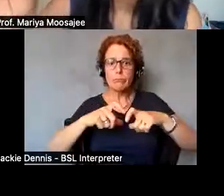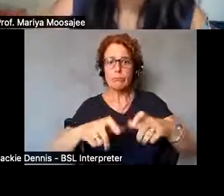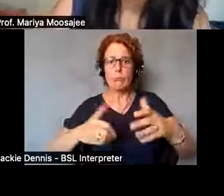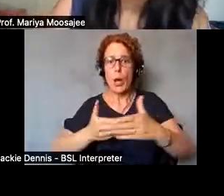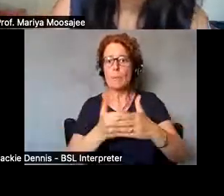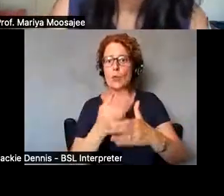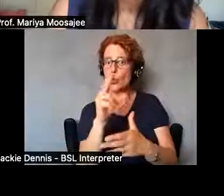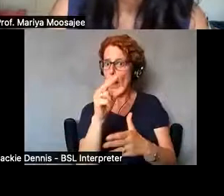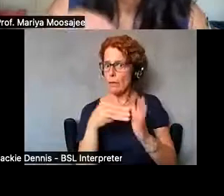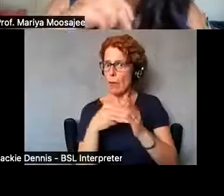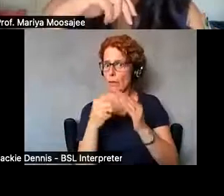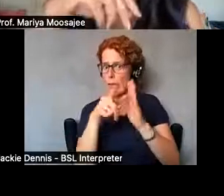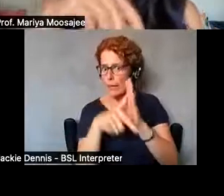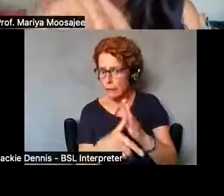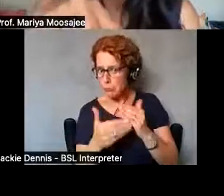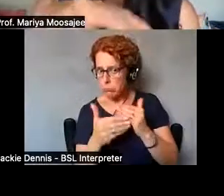eye.